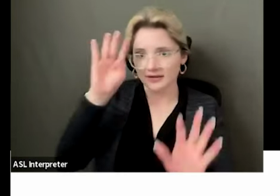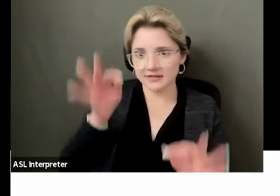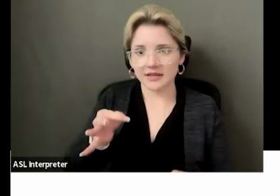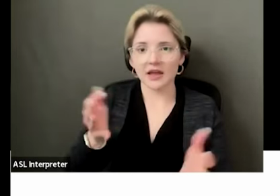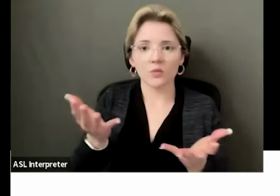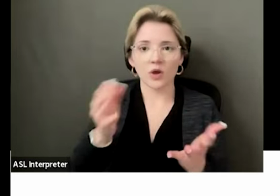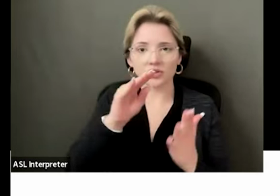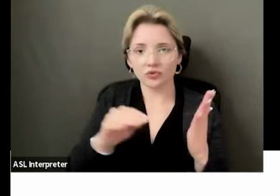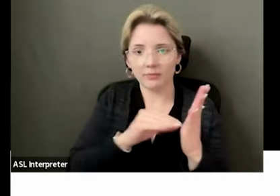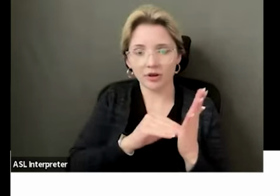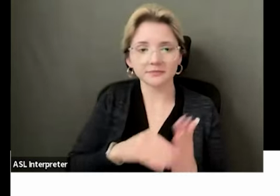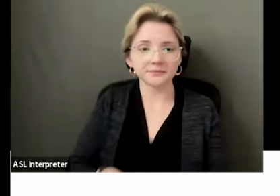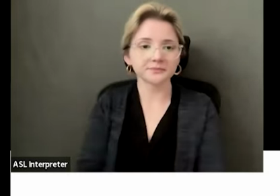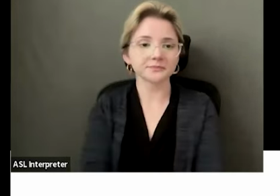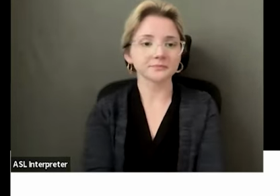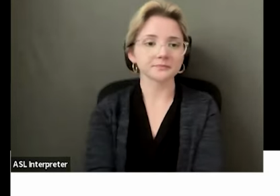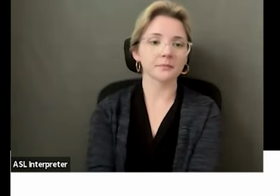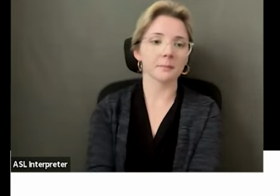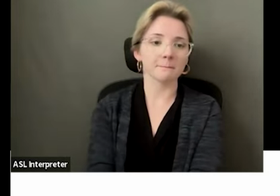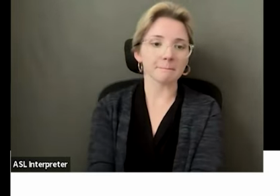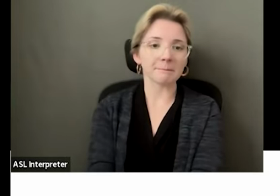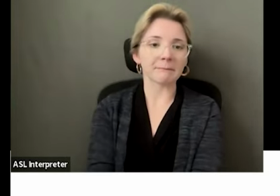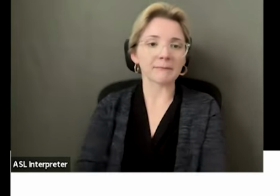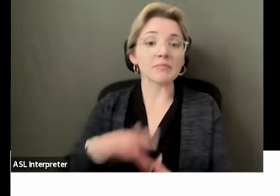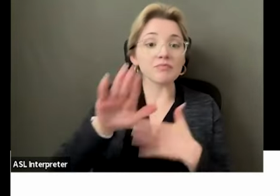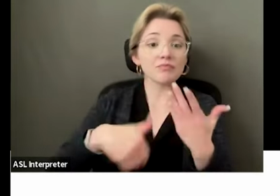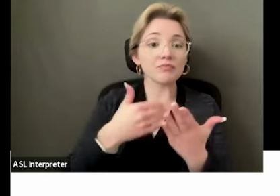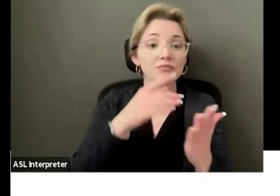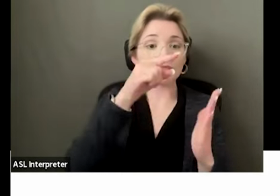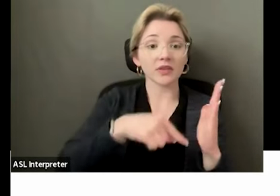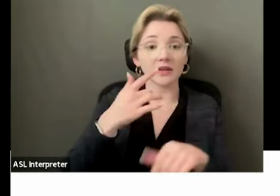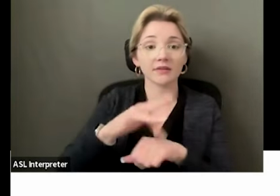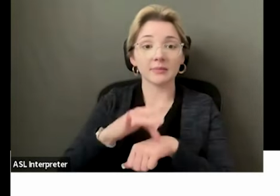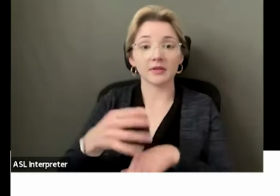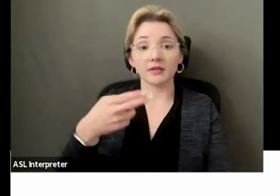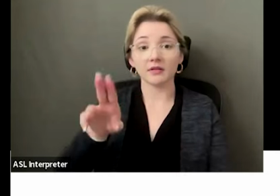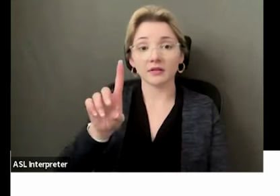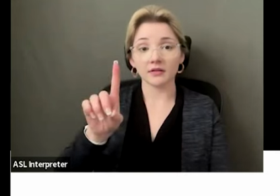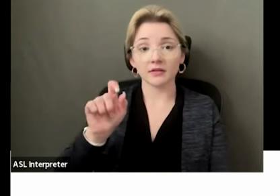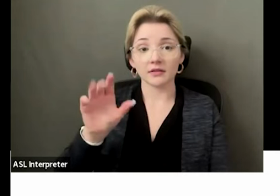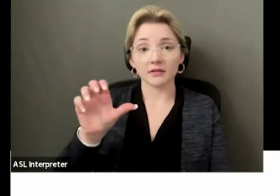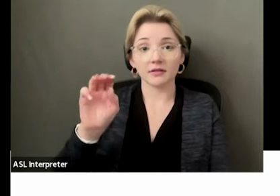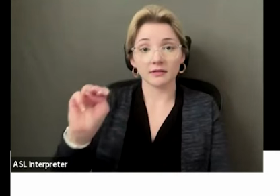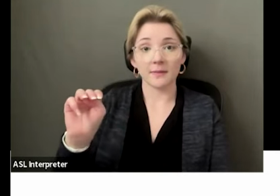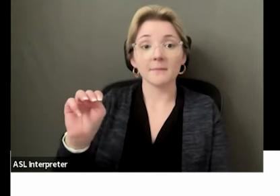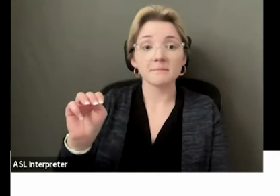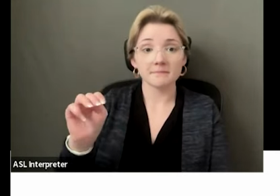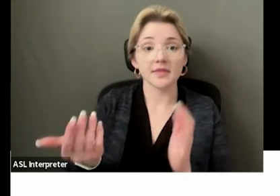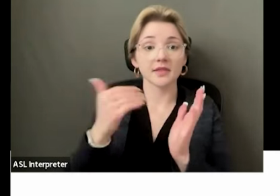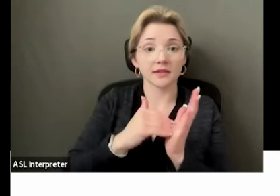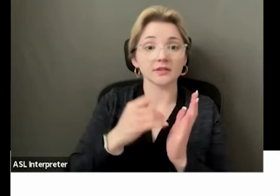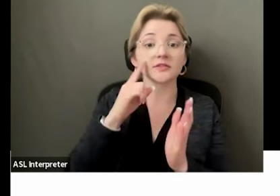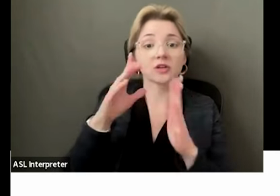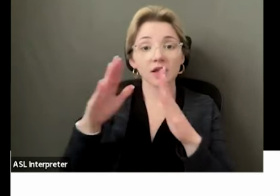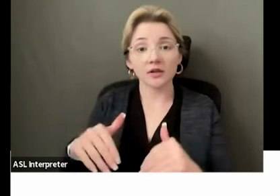Yes, yes. And all of these are also available on hud.gov/VAWA. So the notice of occupancy for housing